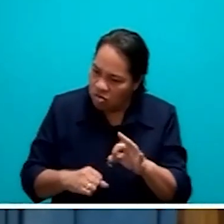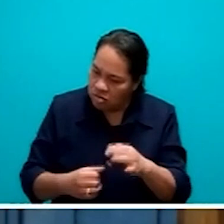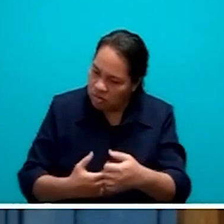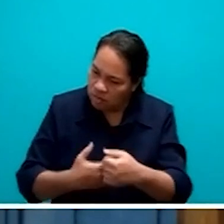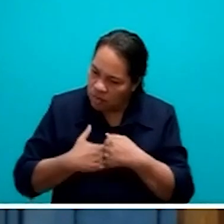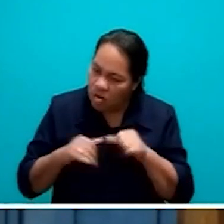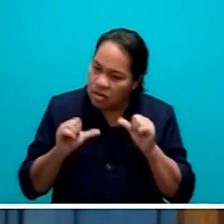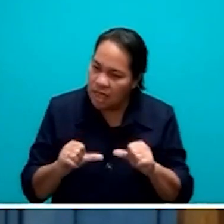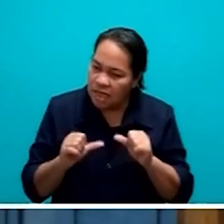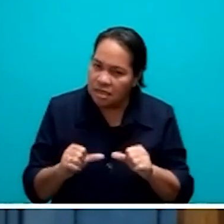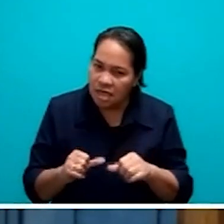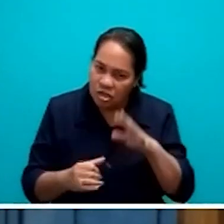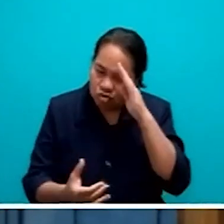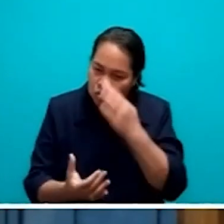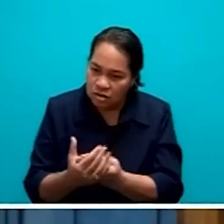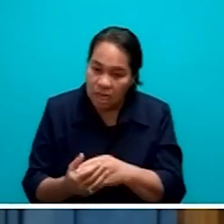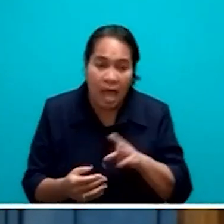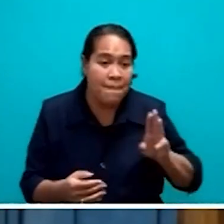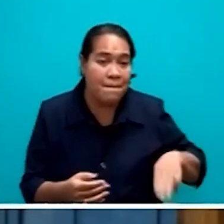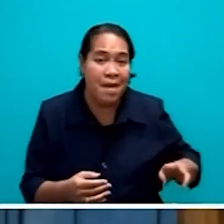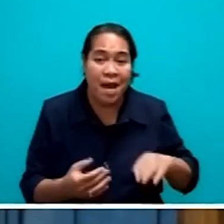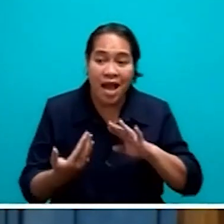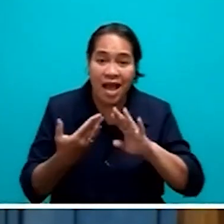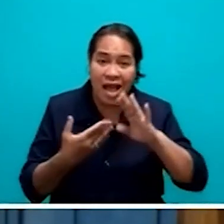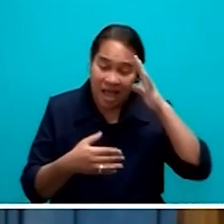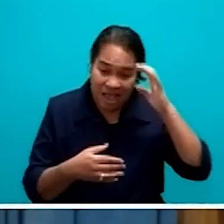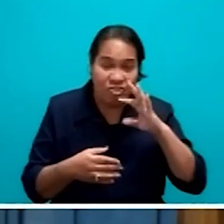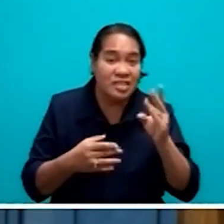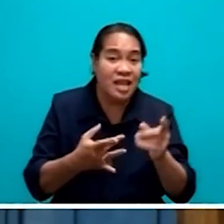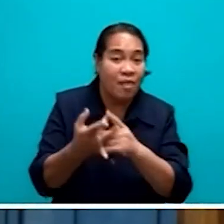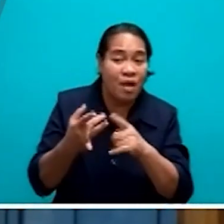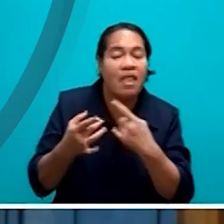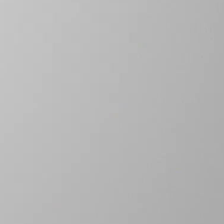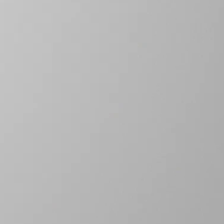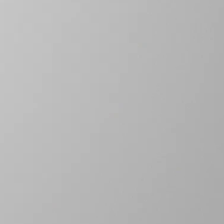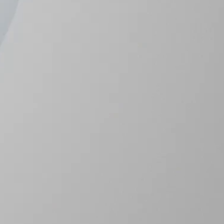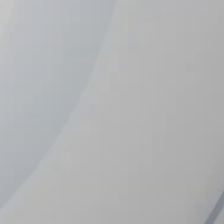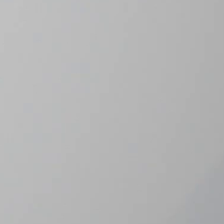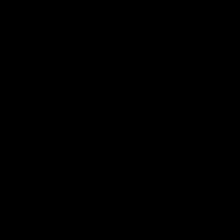university and that of the member countries who form ownership of the South Pacific University.